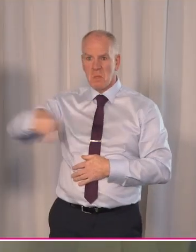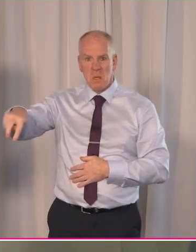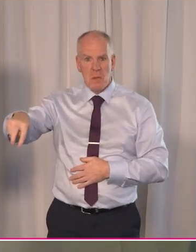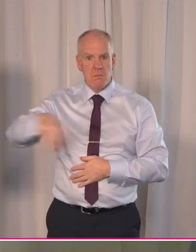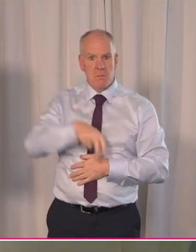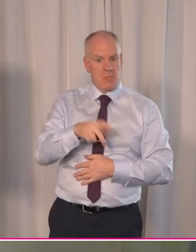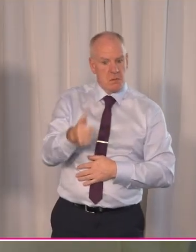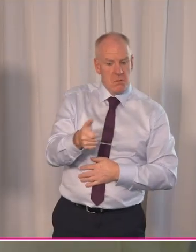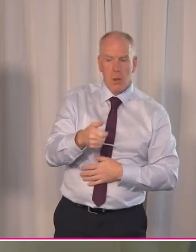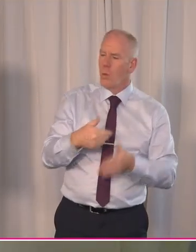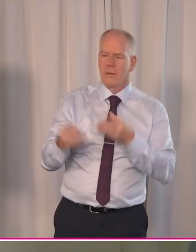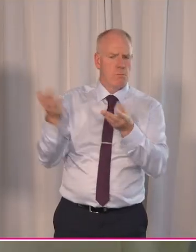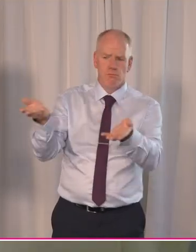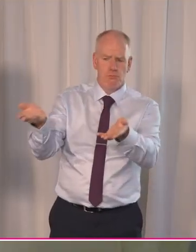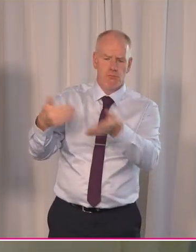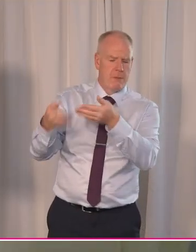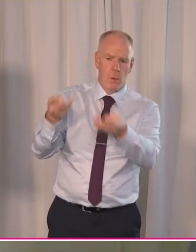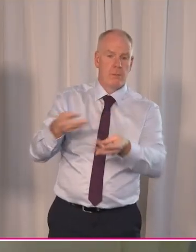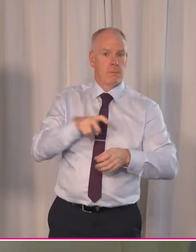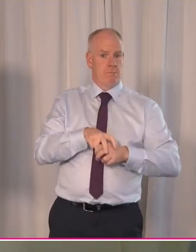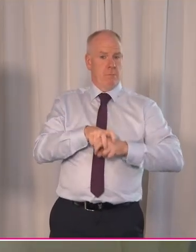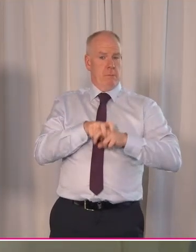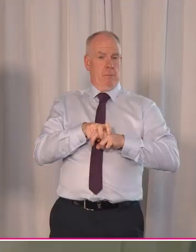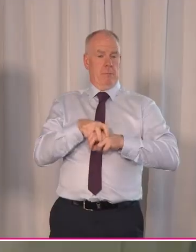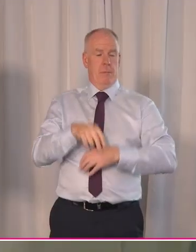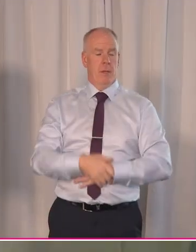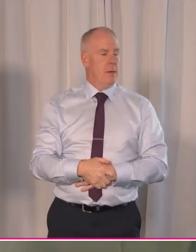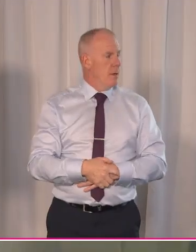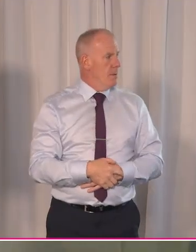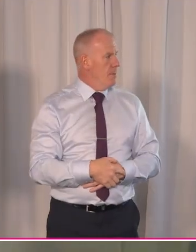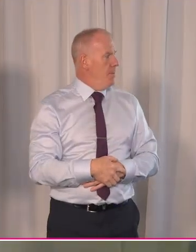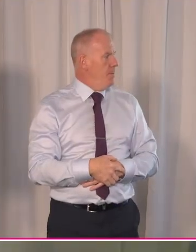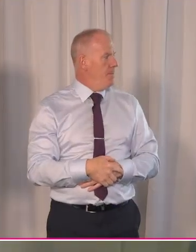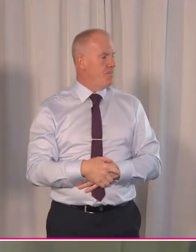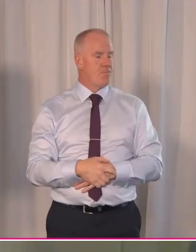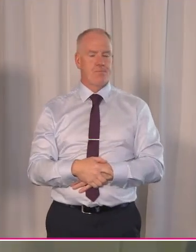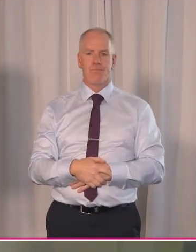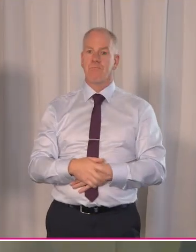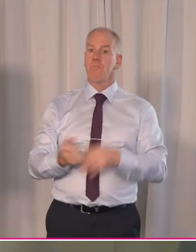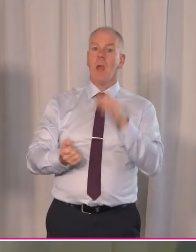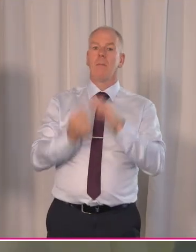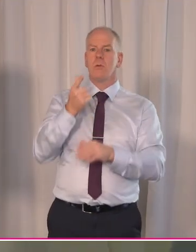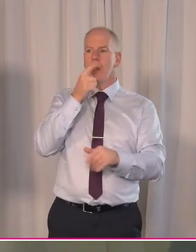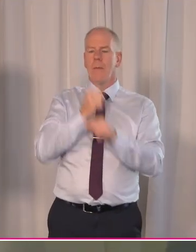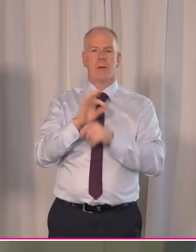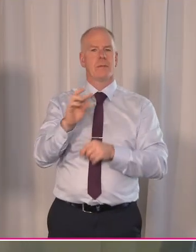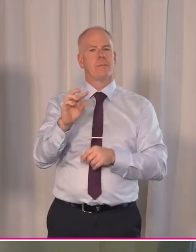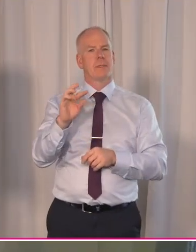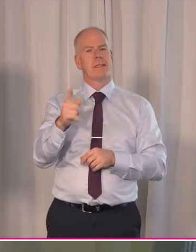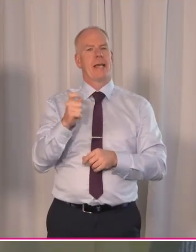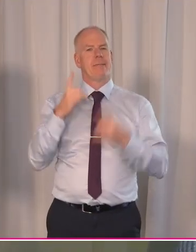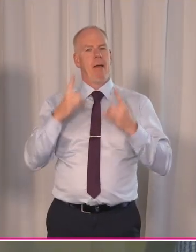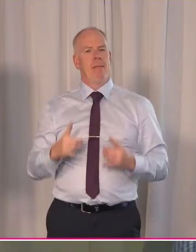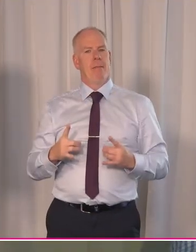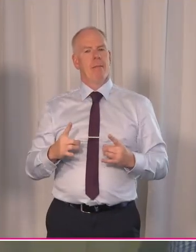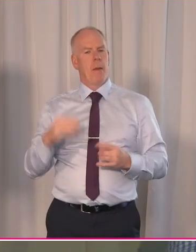can stay here? Whatever you're happy to do. I think I'll stay here if that's okay. And the opportunity to speak about sexual health, I think,